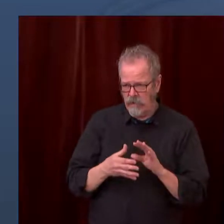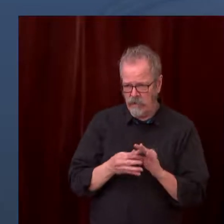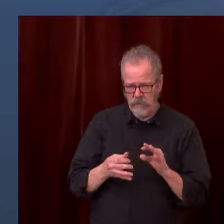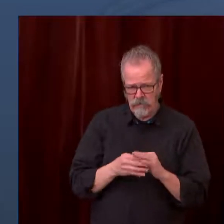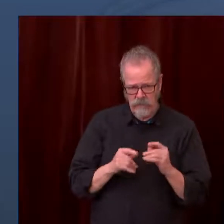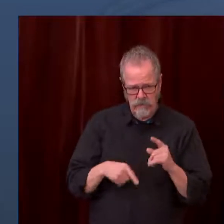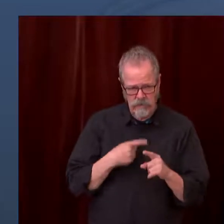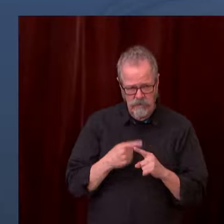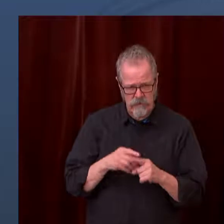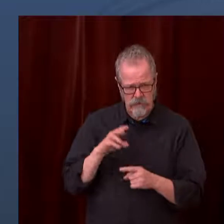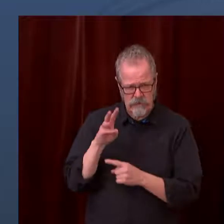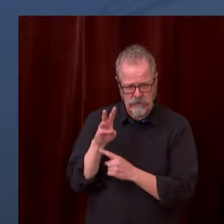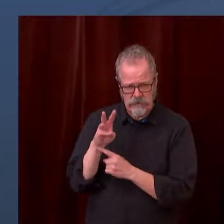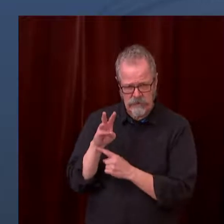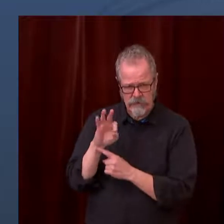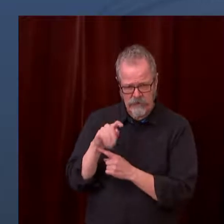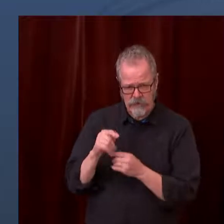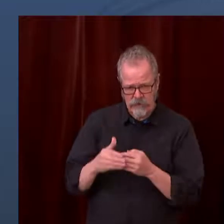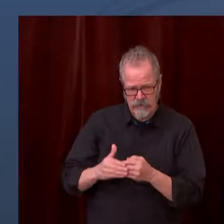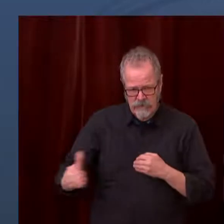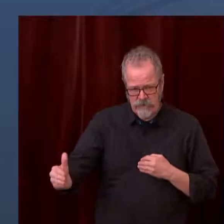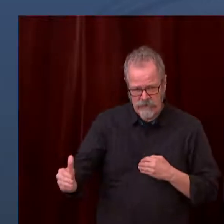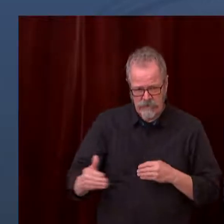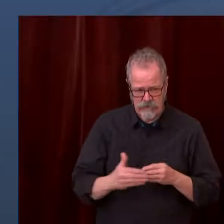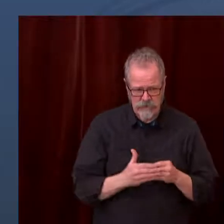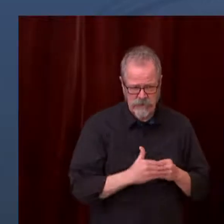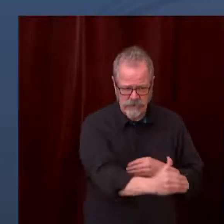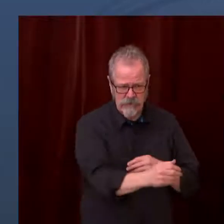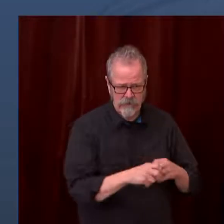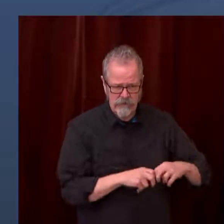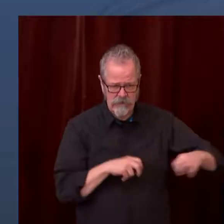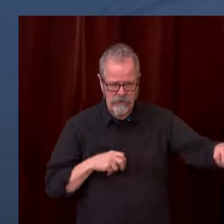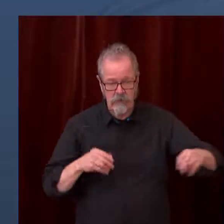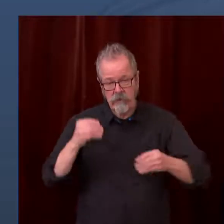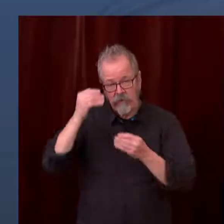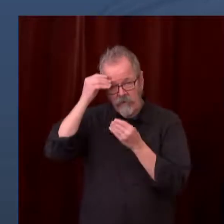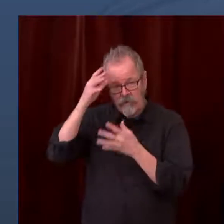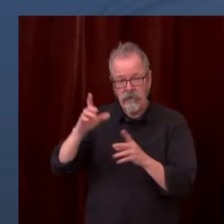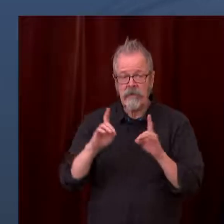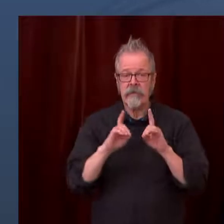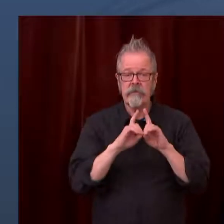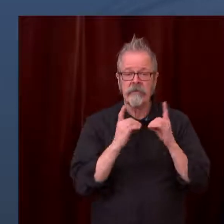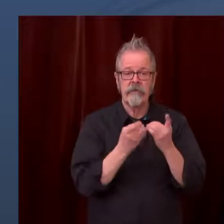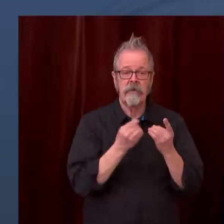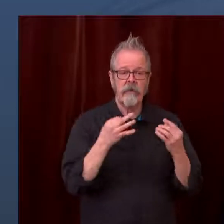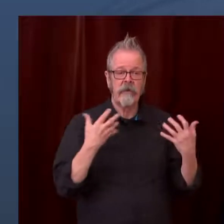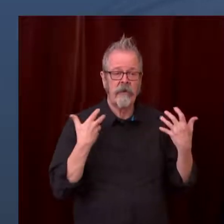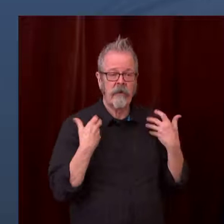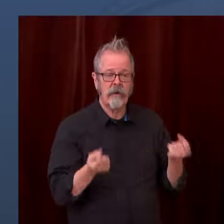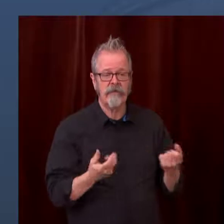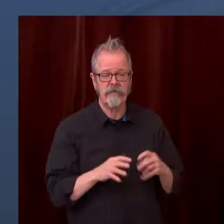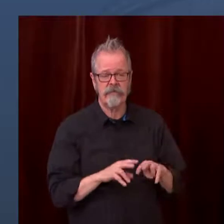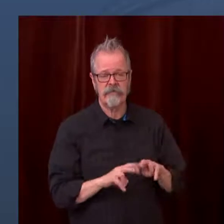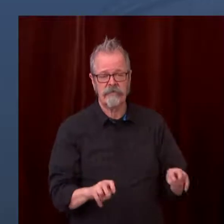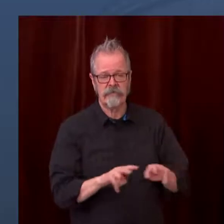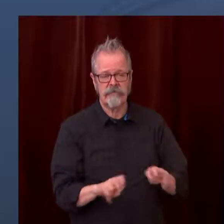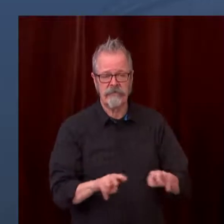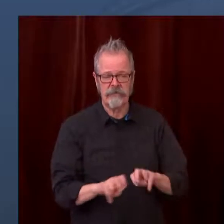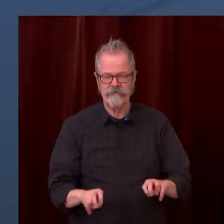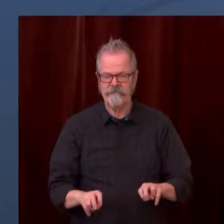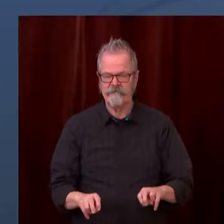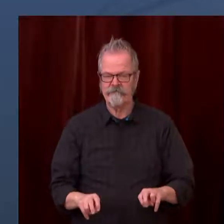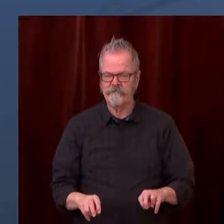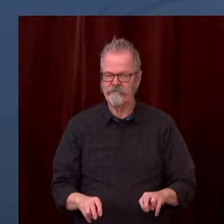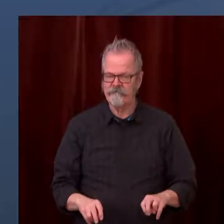standpoint, we continue at DOH to look at this. You know, we are concerned, obviously, that if you